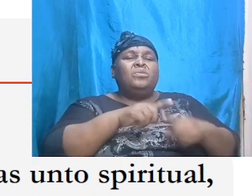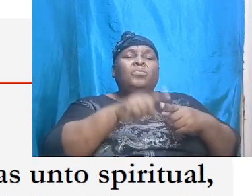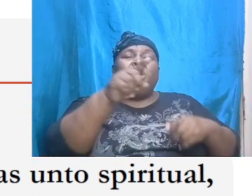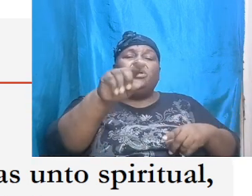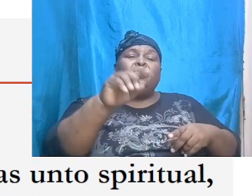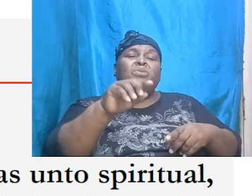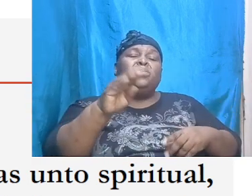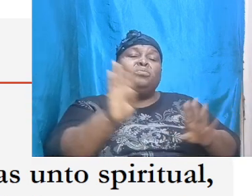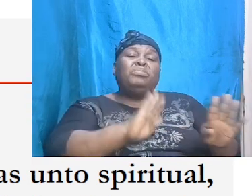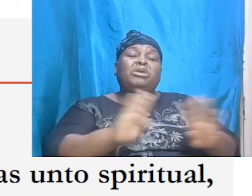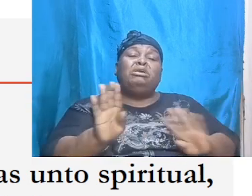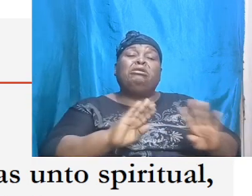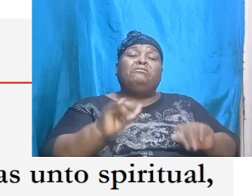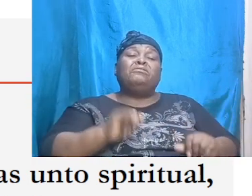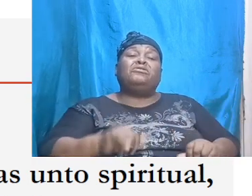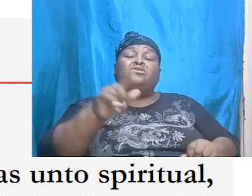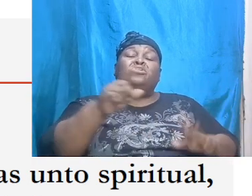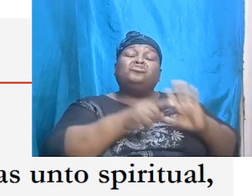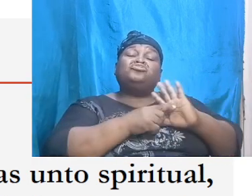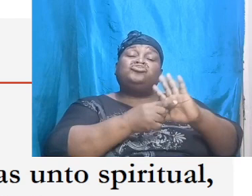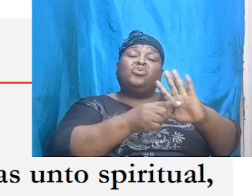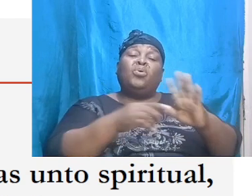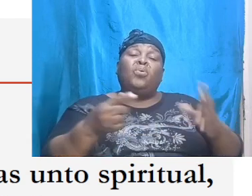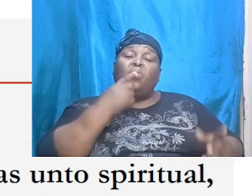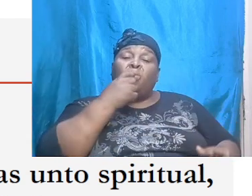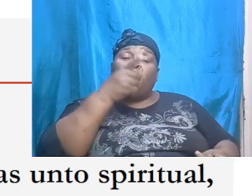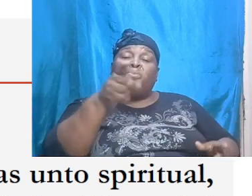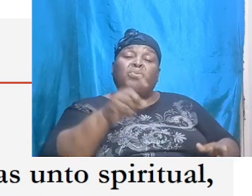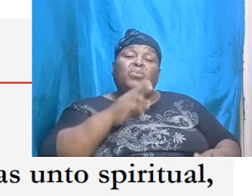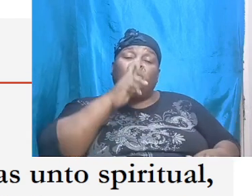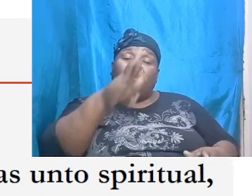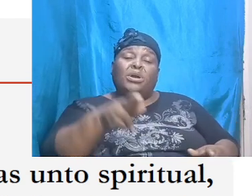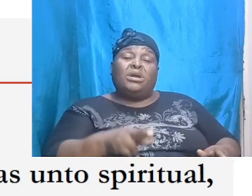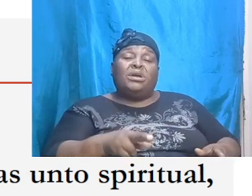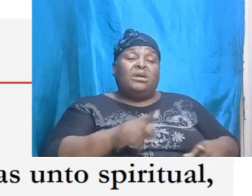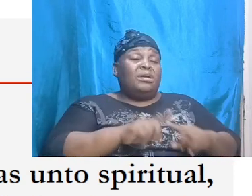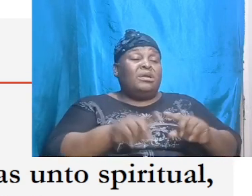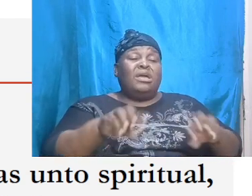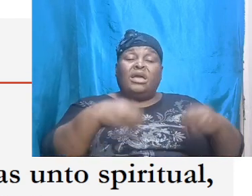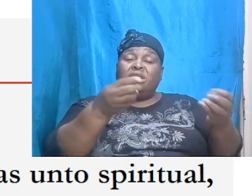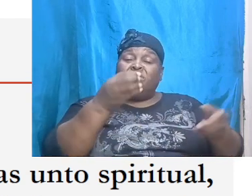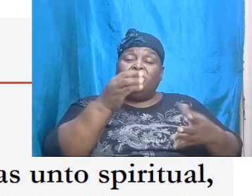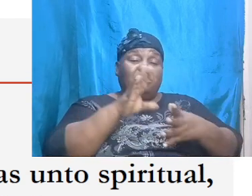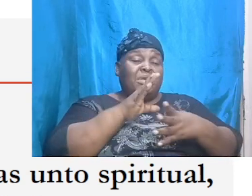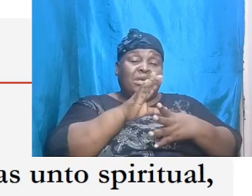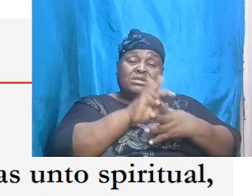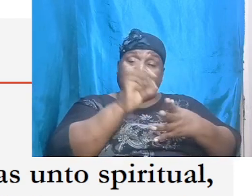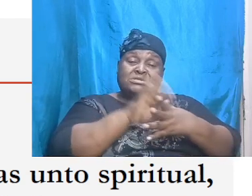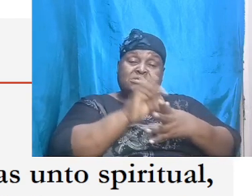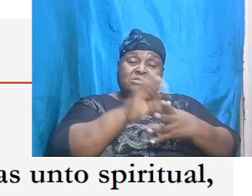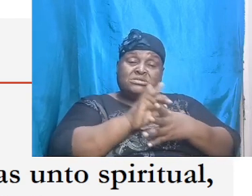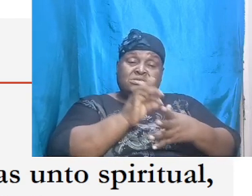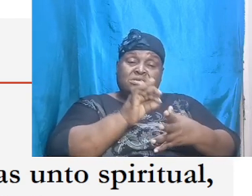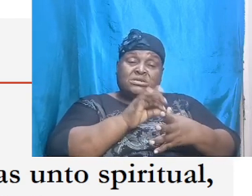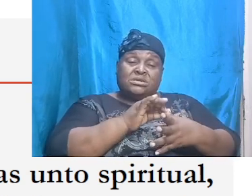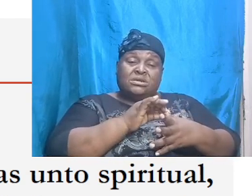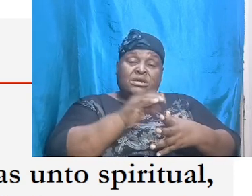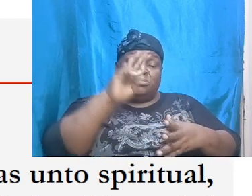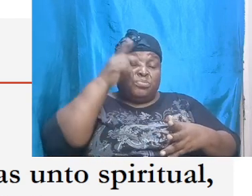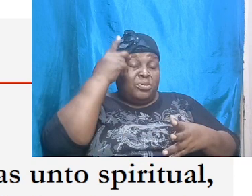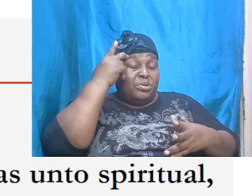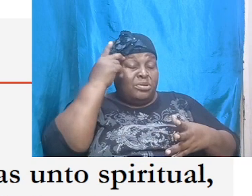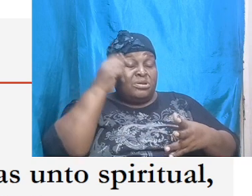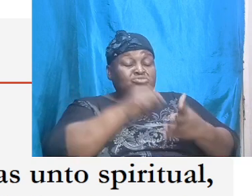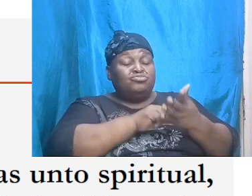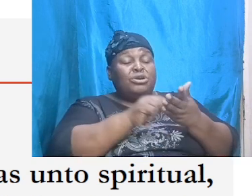it shows clearly who you are. You are not, you can't give you meat. And here's Paul writing to a church that was very